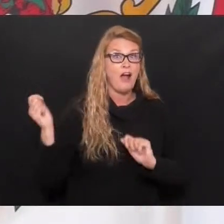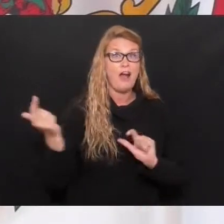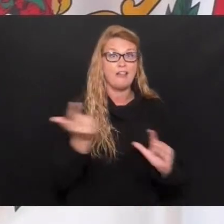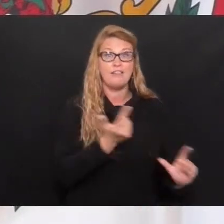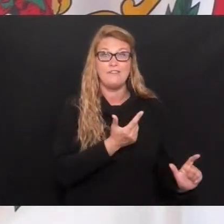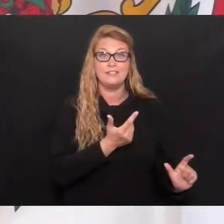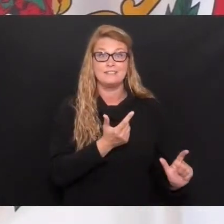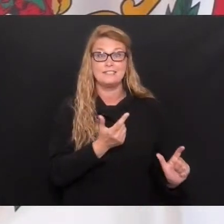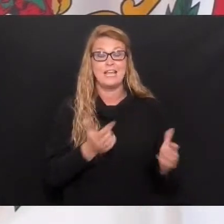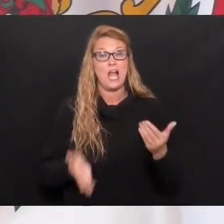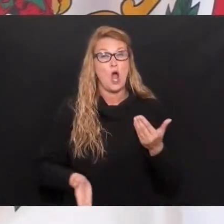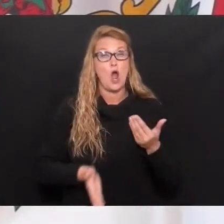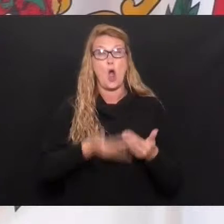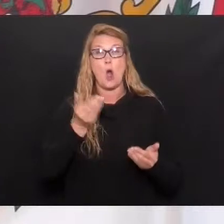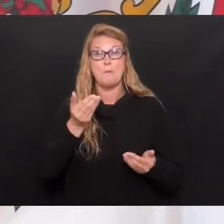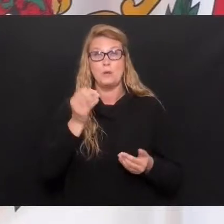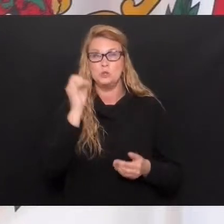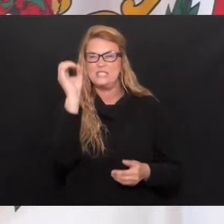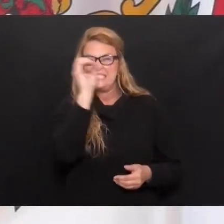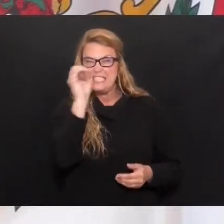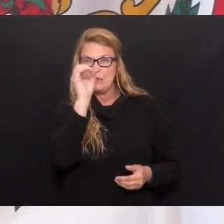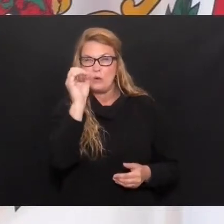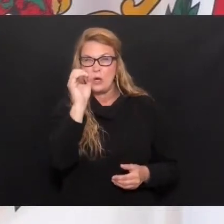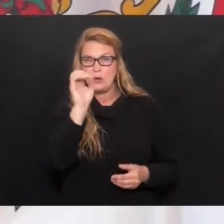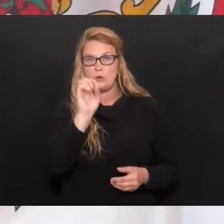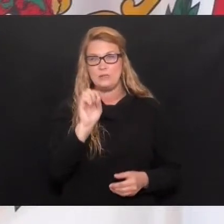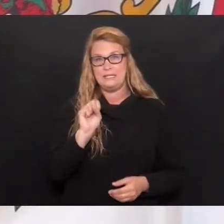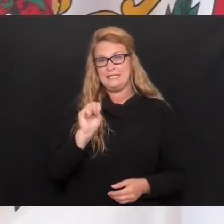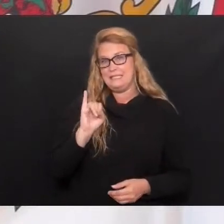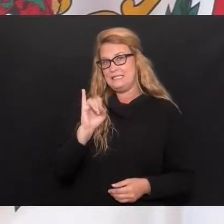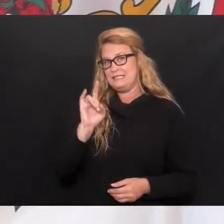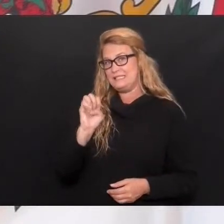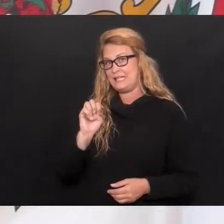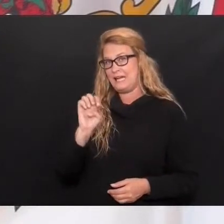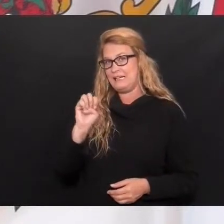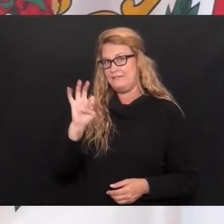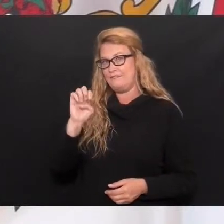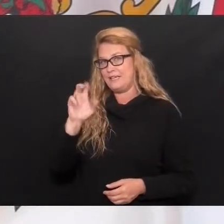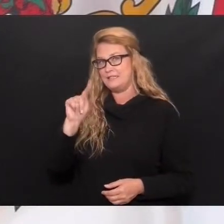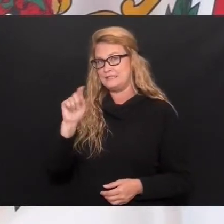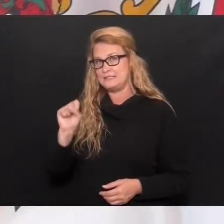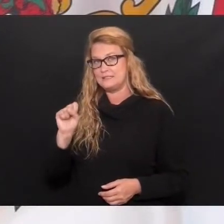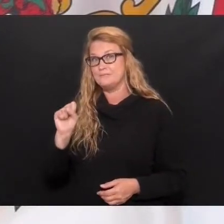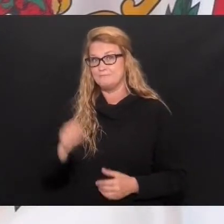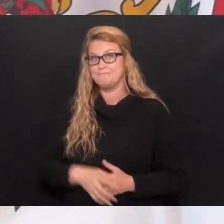has almost zero side effects. Now,